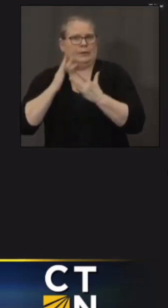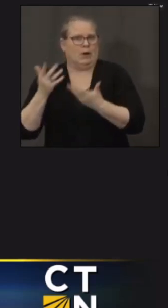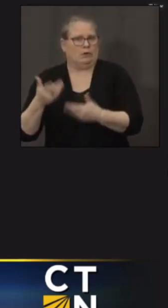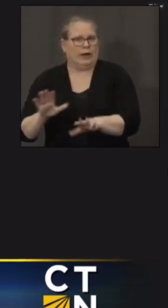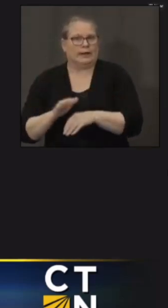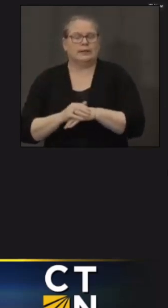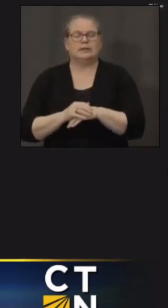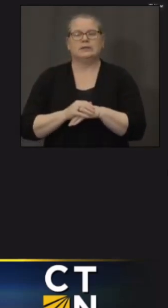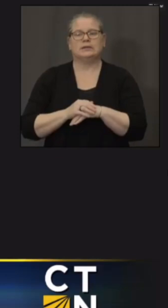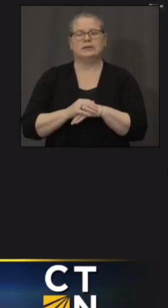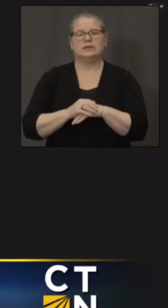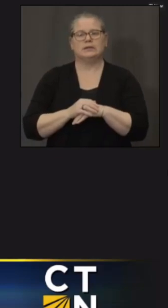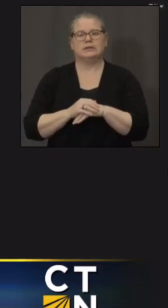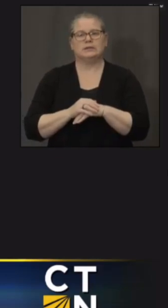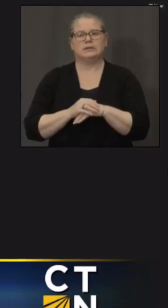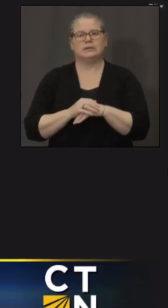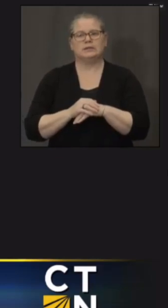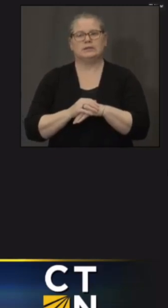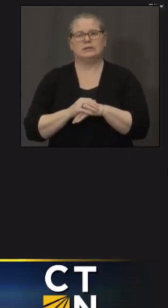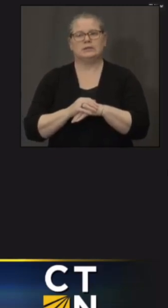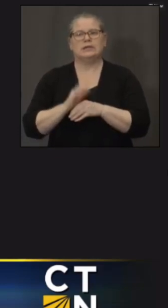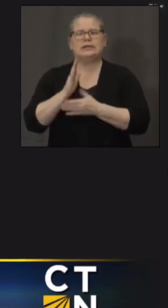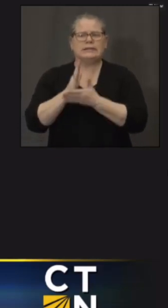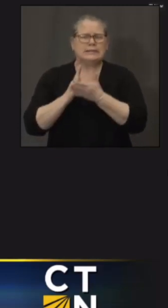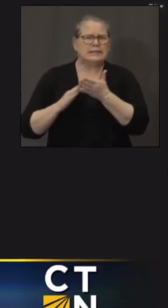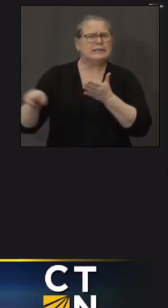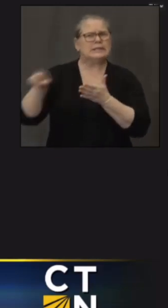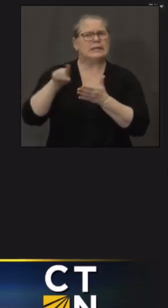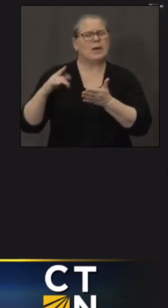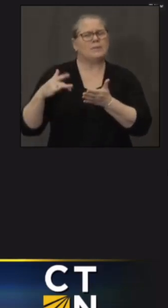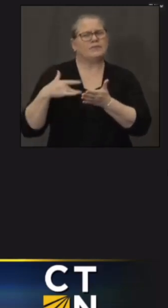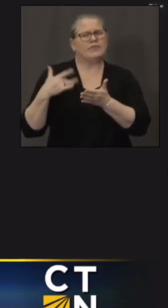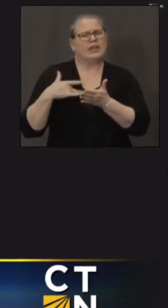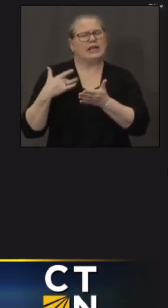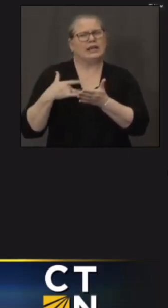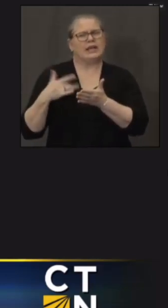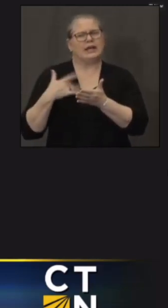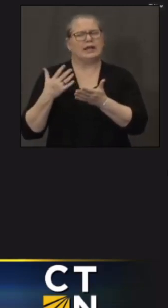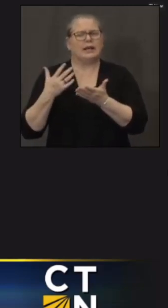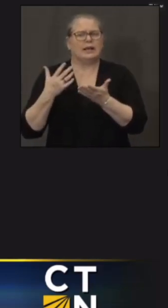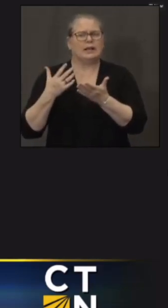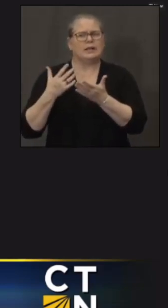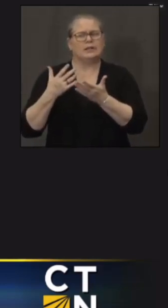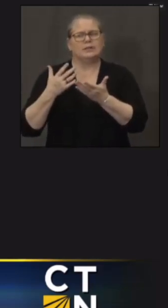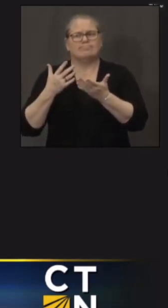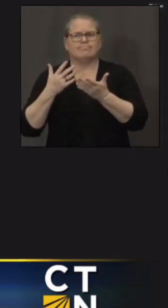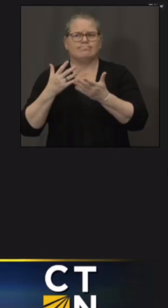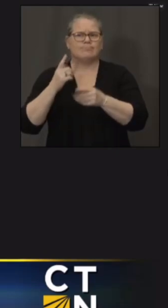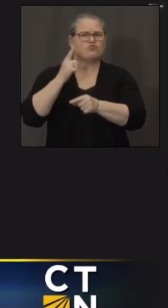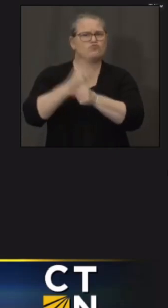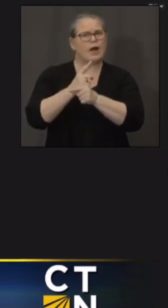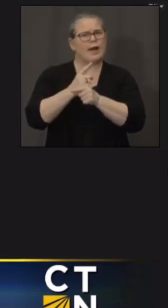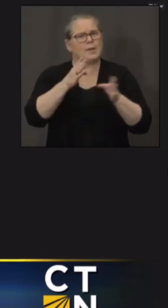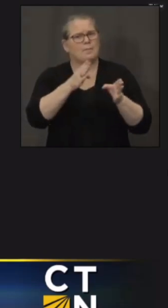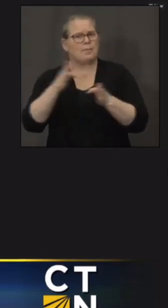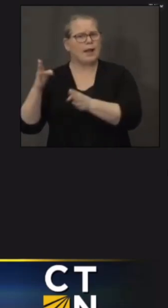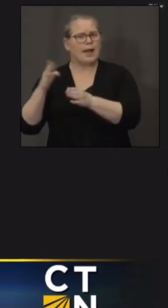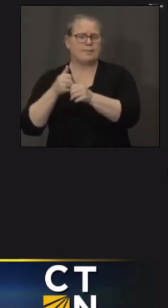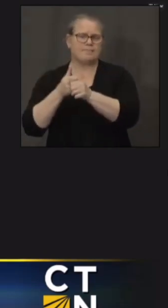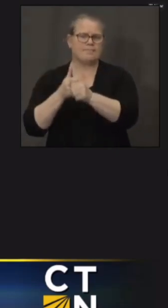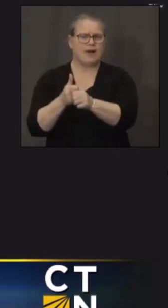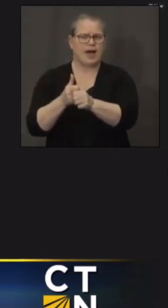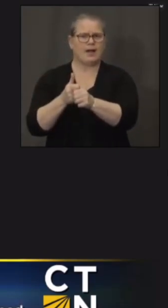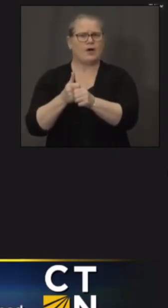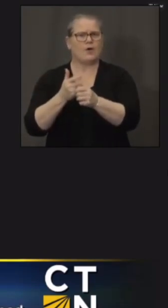there should be either rewarded or incentivized. And is it the right plan to start fining